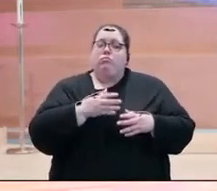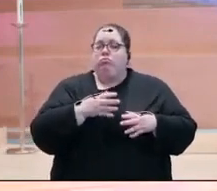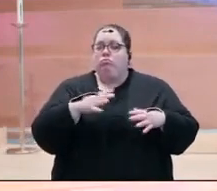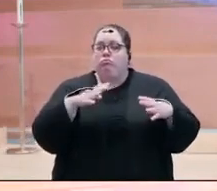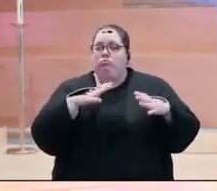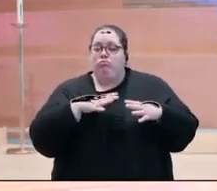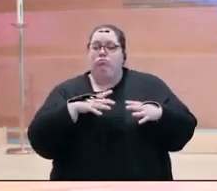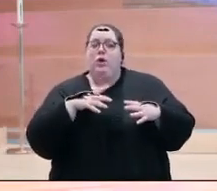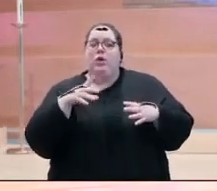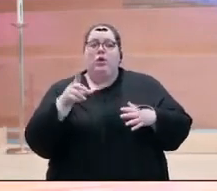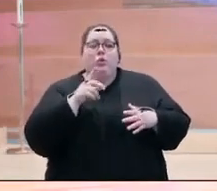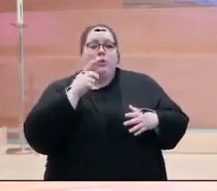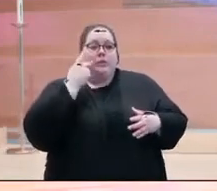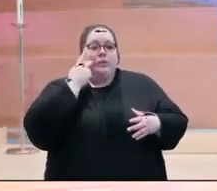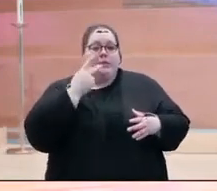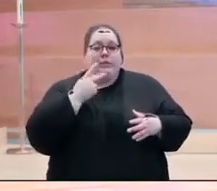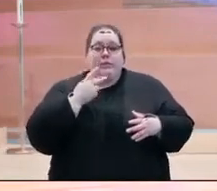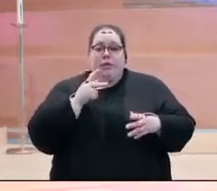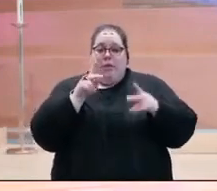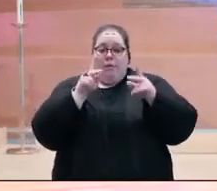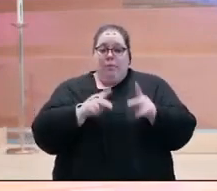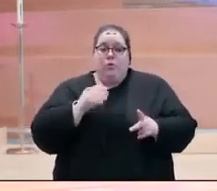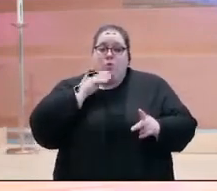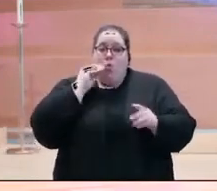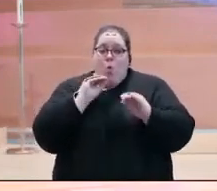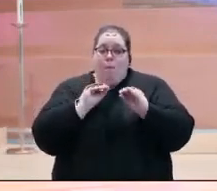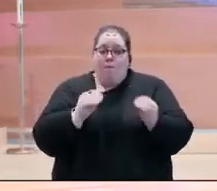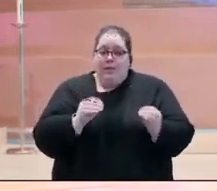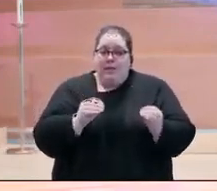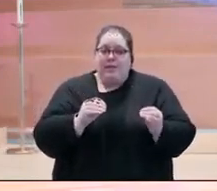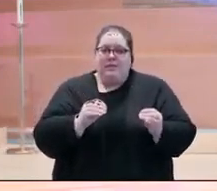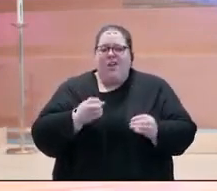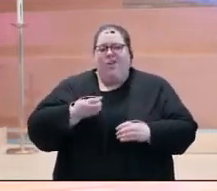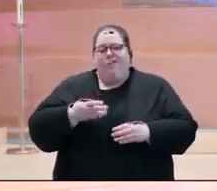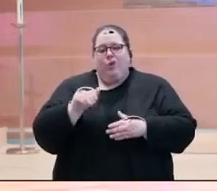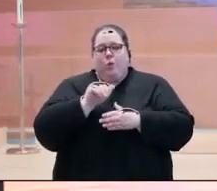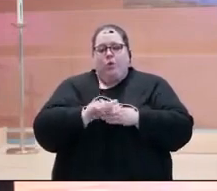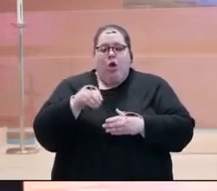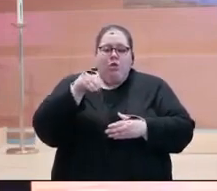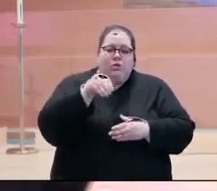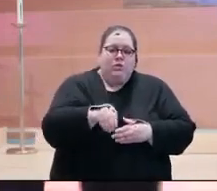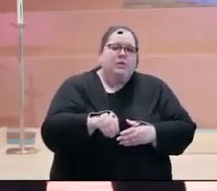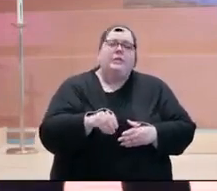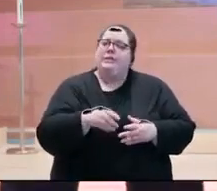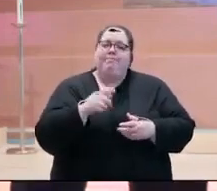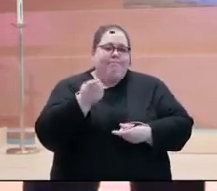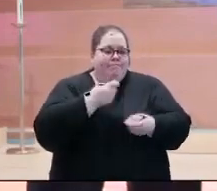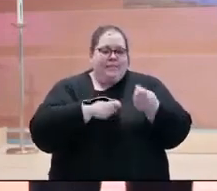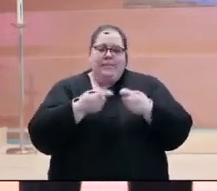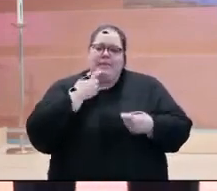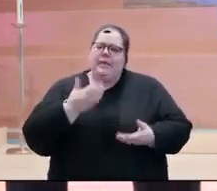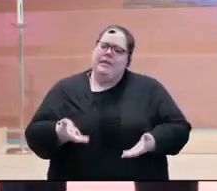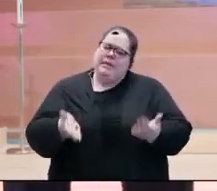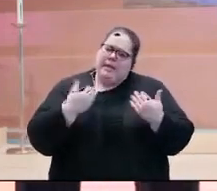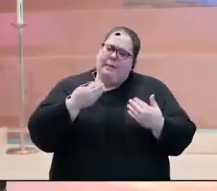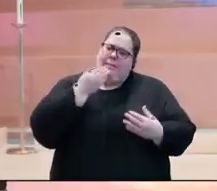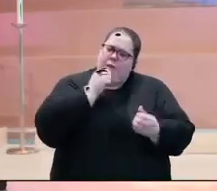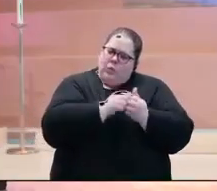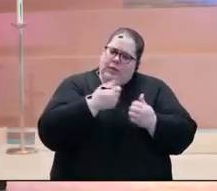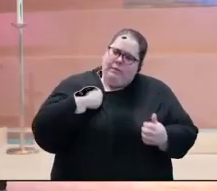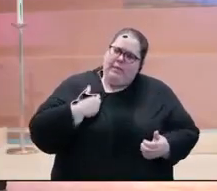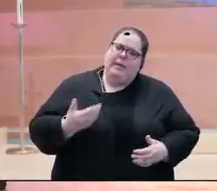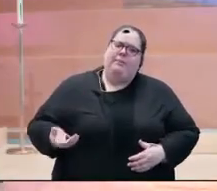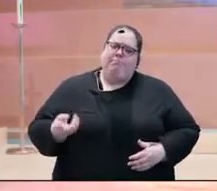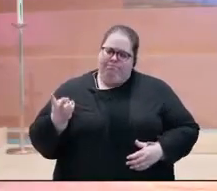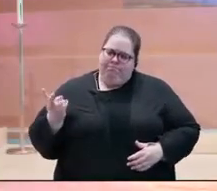couple dollars in their cup, instead picking them up and saying, hey, why don't you come with me and let's go eat lunch together? Go to Subway and share